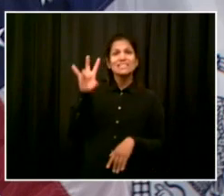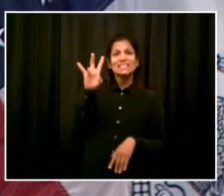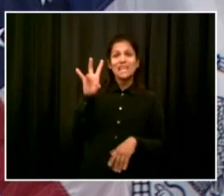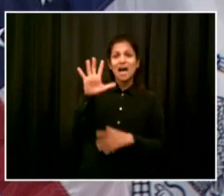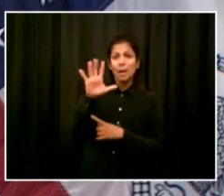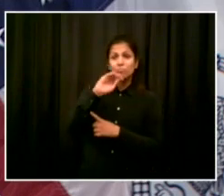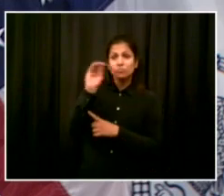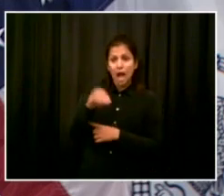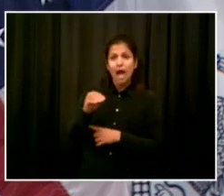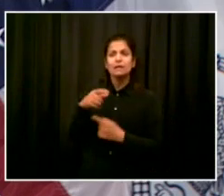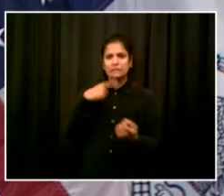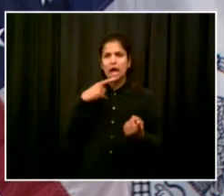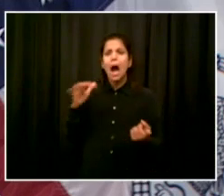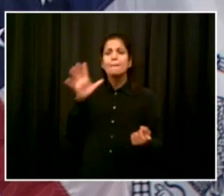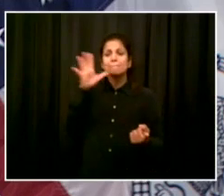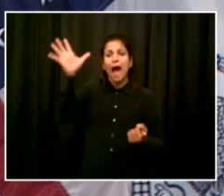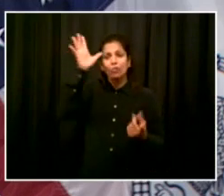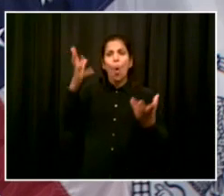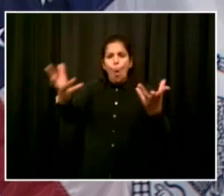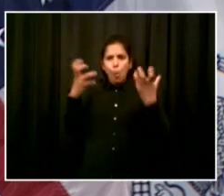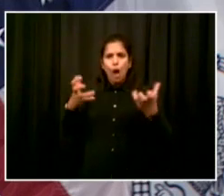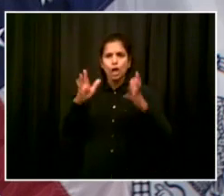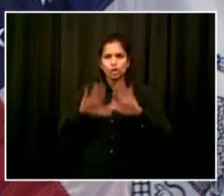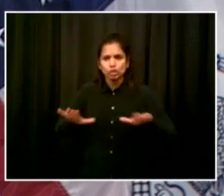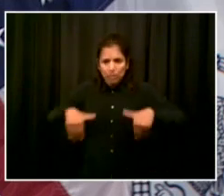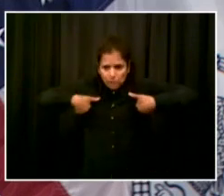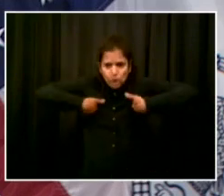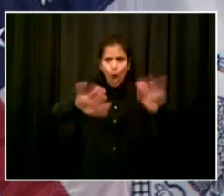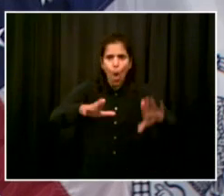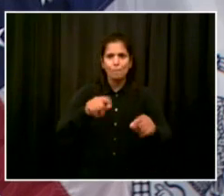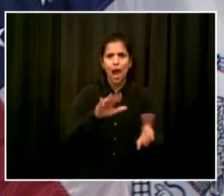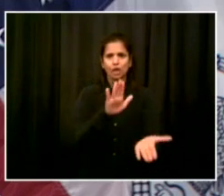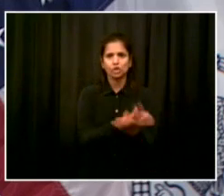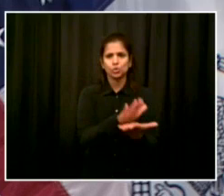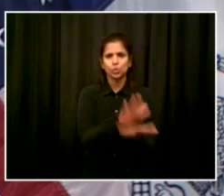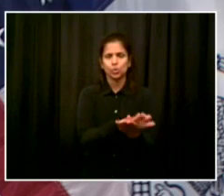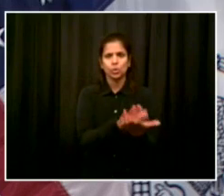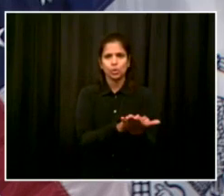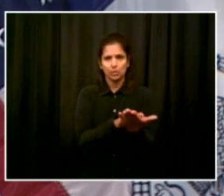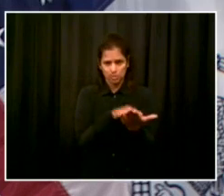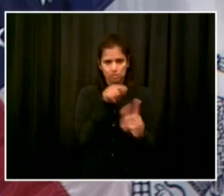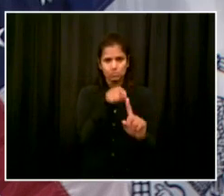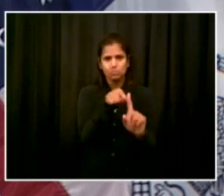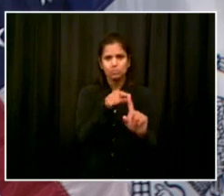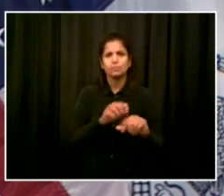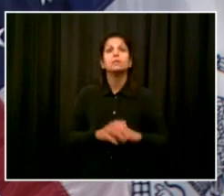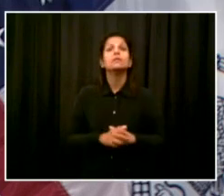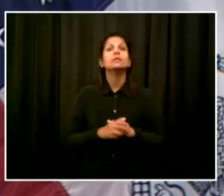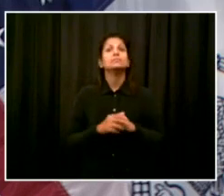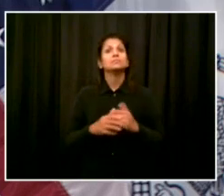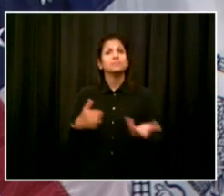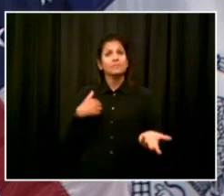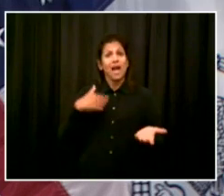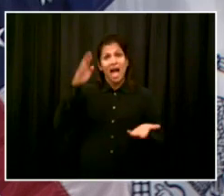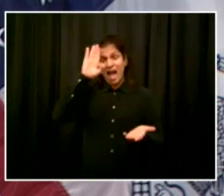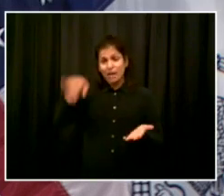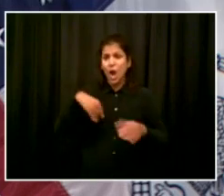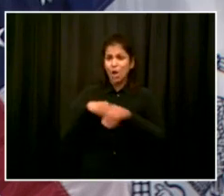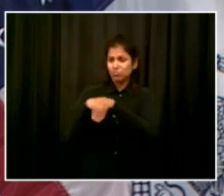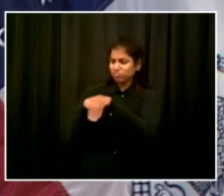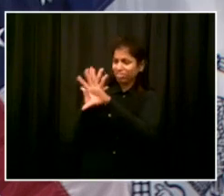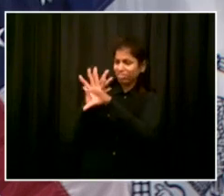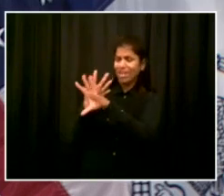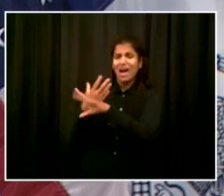concerns, and their kids need an education. And no one is pretending that remote learning is as good as what happens in the classroom.